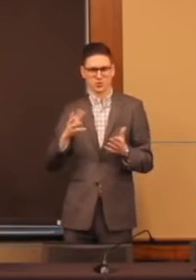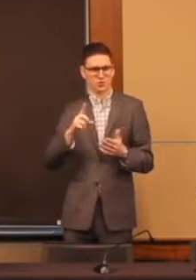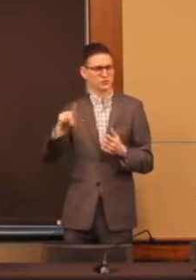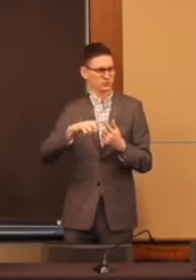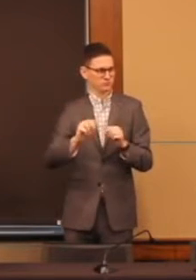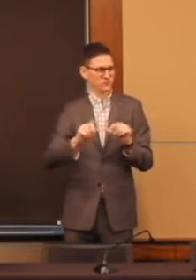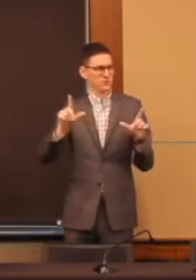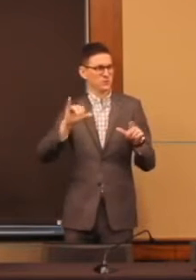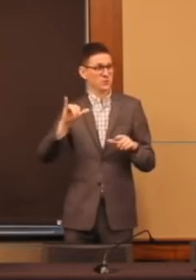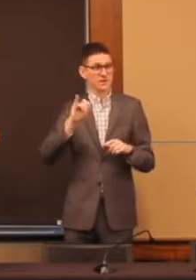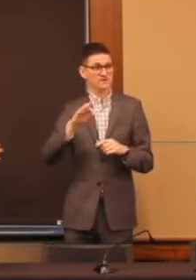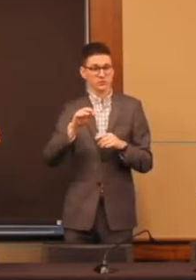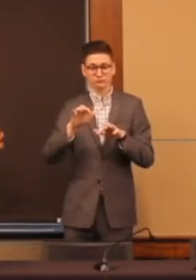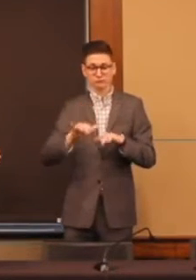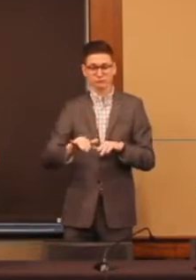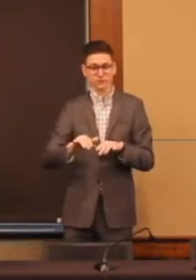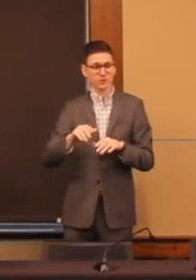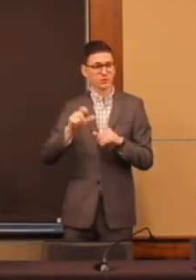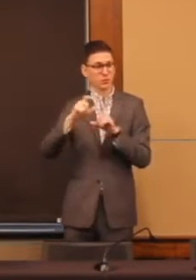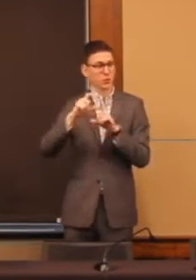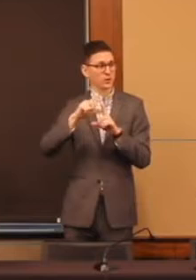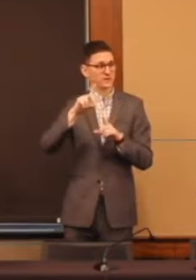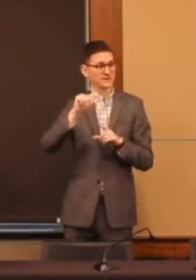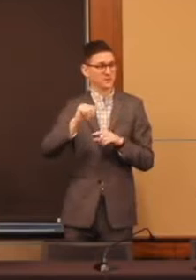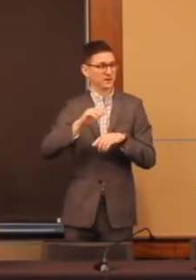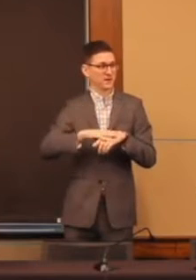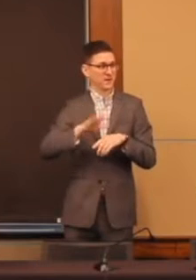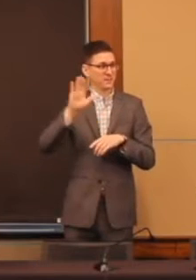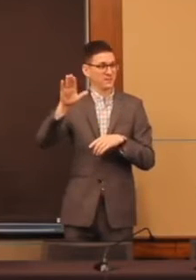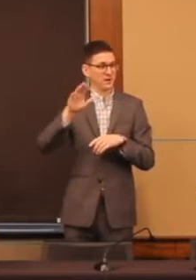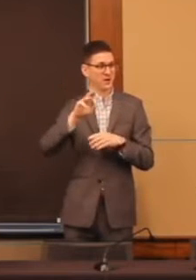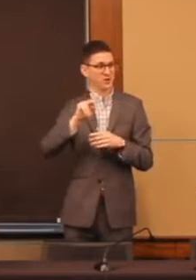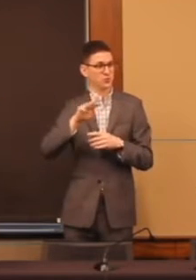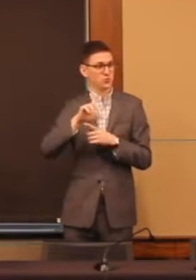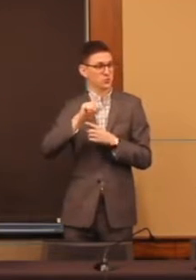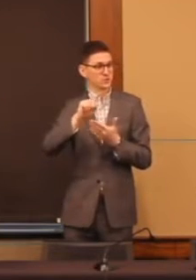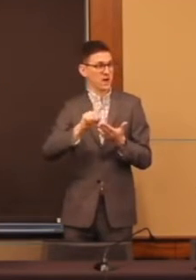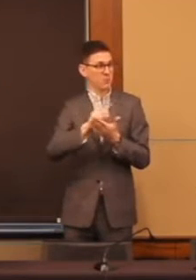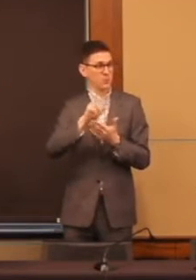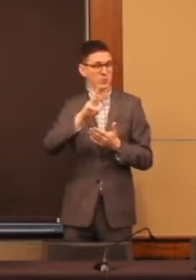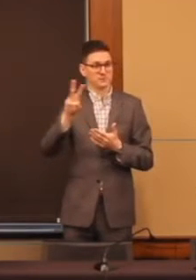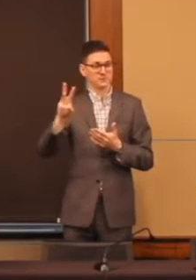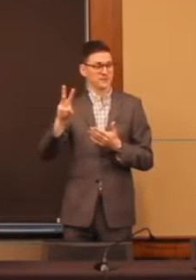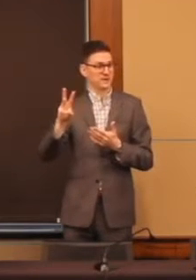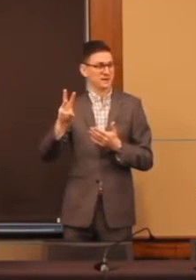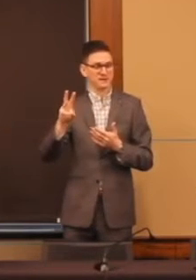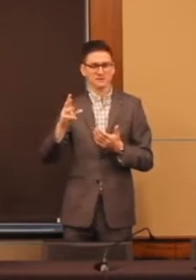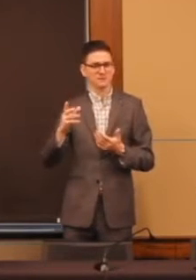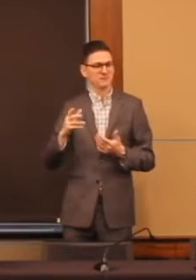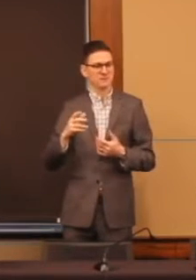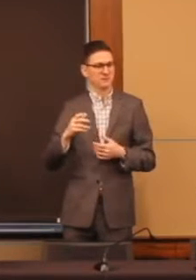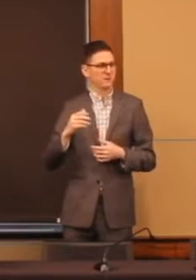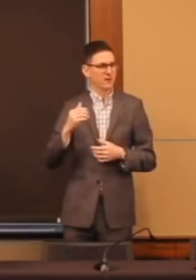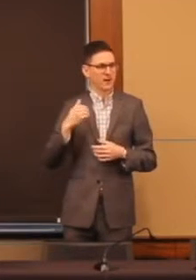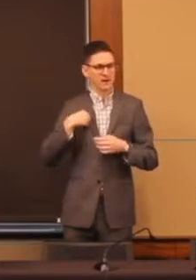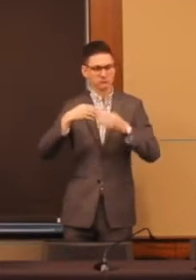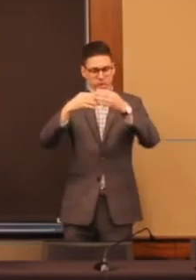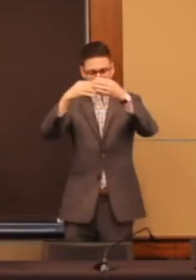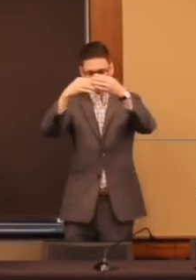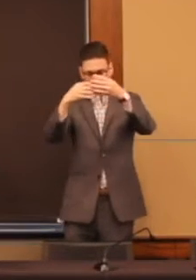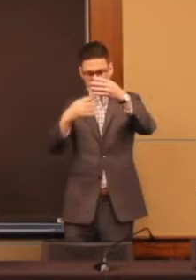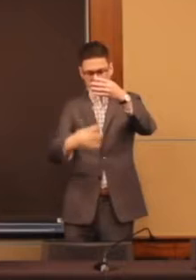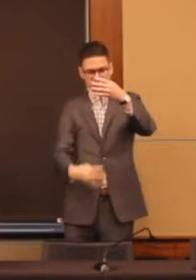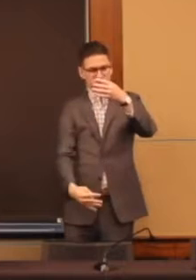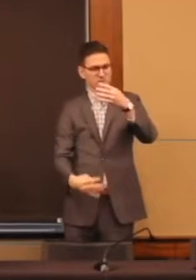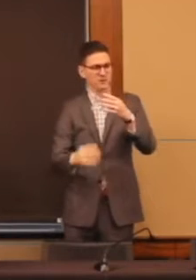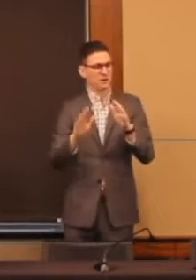if you just put in the word disability into the NewsHour's website, this extraordinary tapestry of